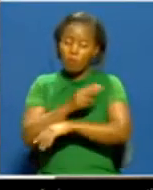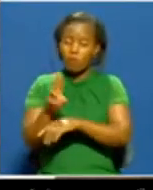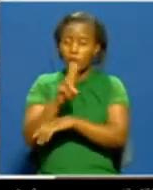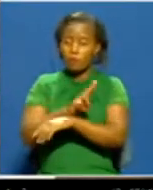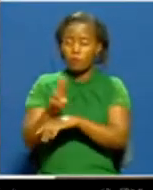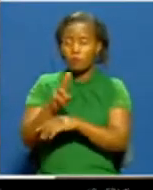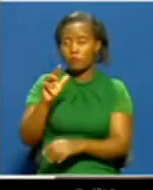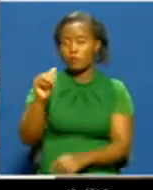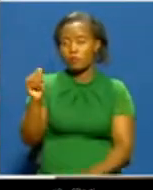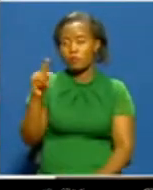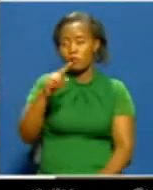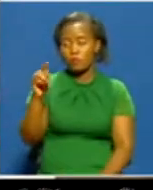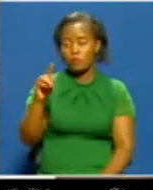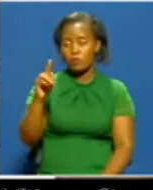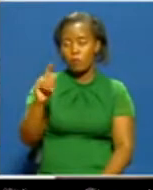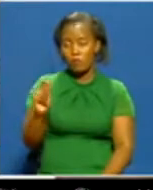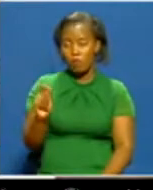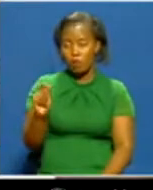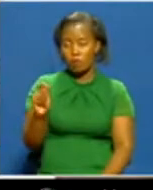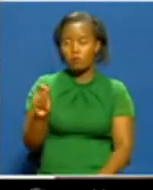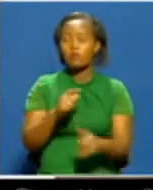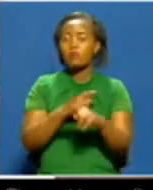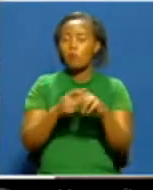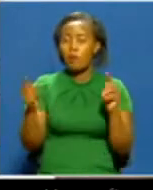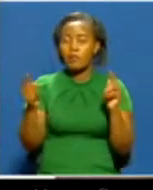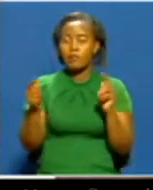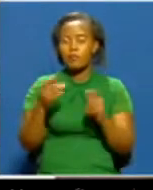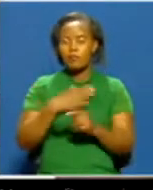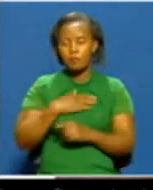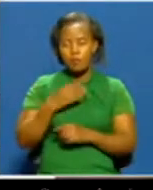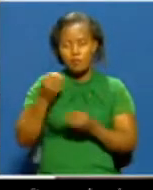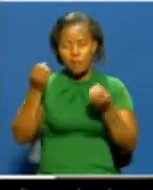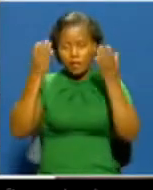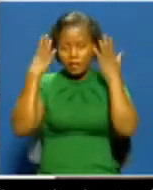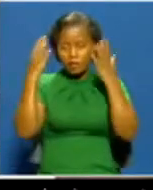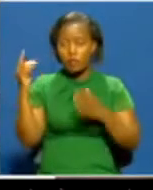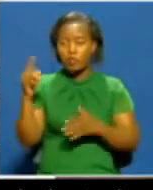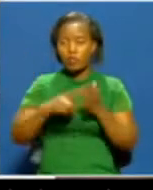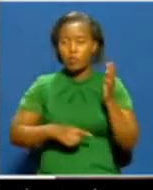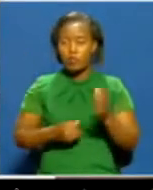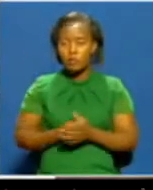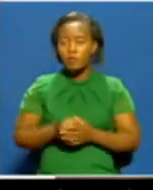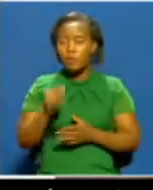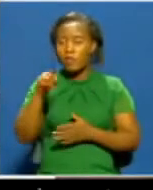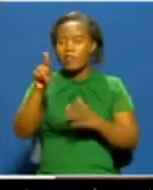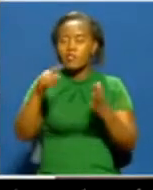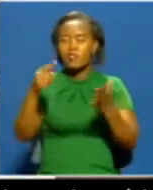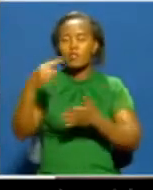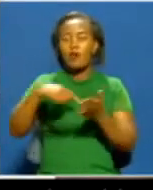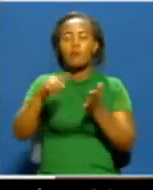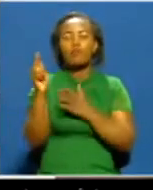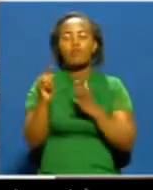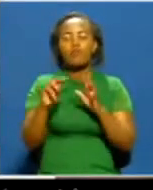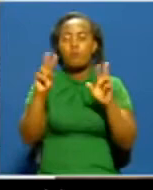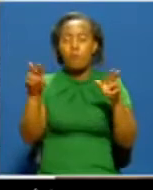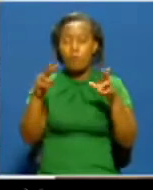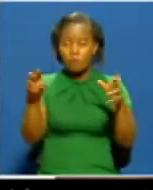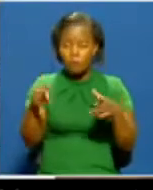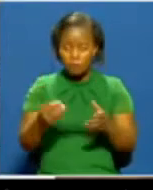vaccine. Now, but from my understanding of it, is that it is really an approval issue where